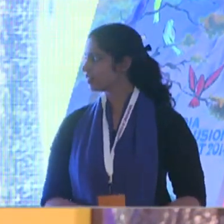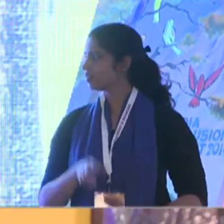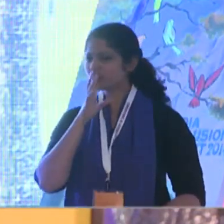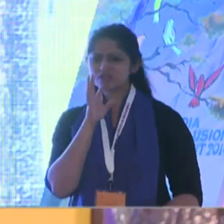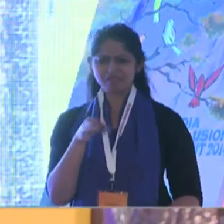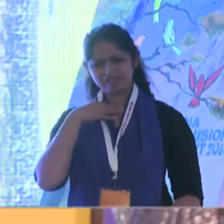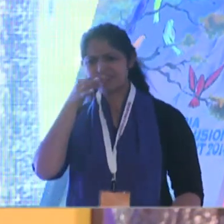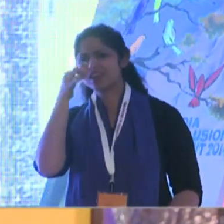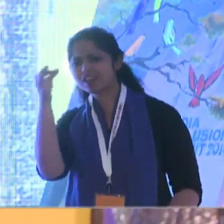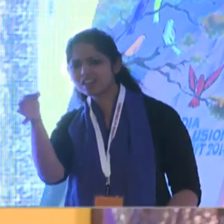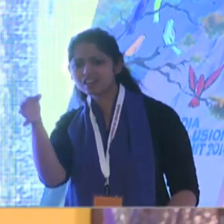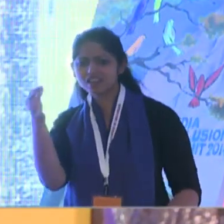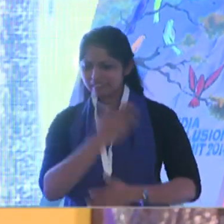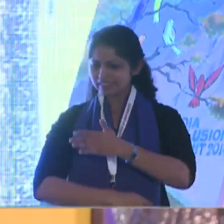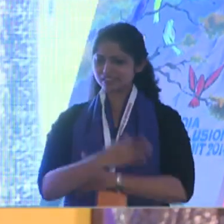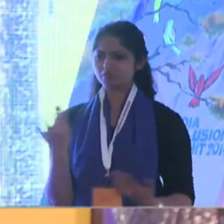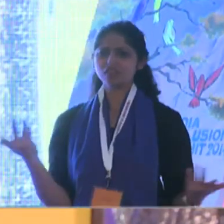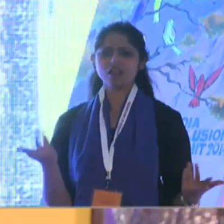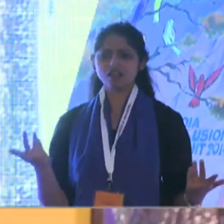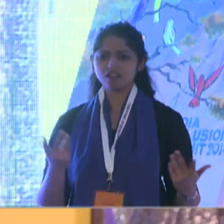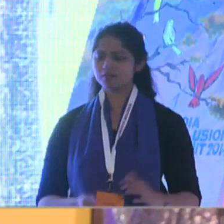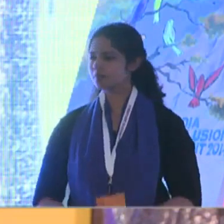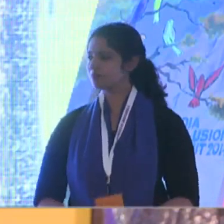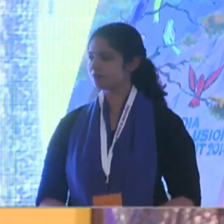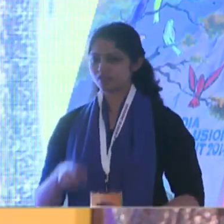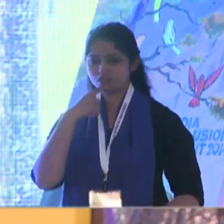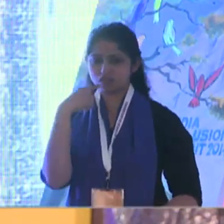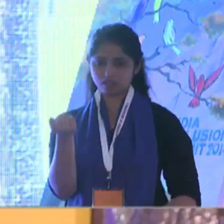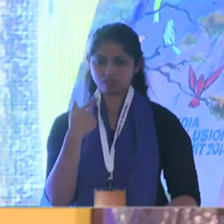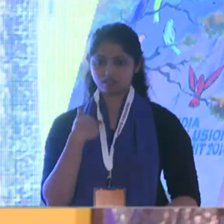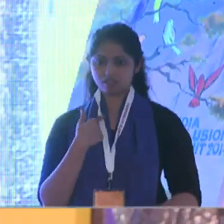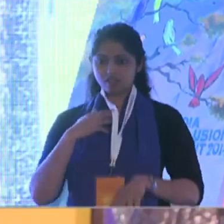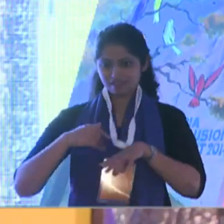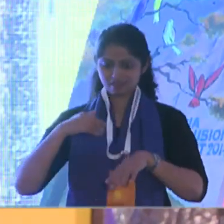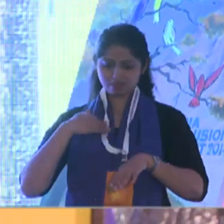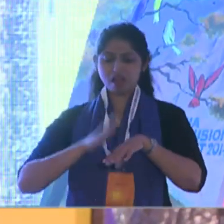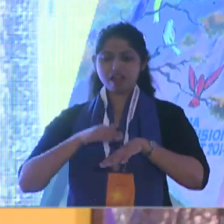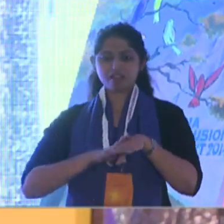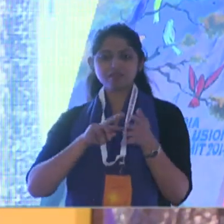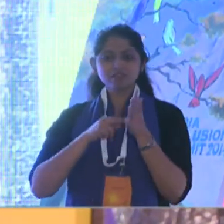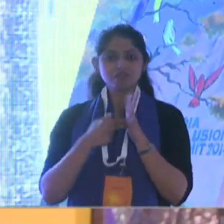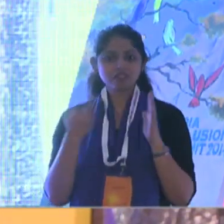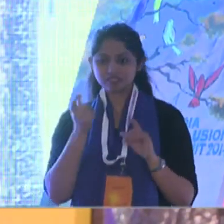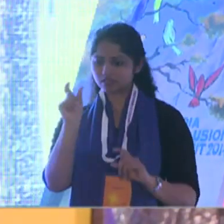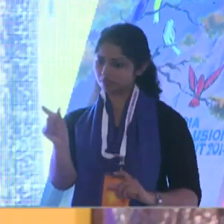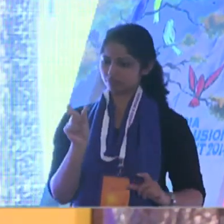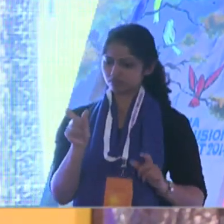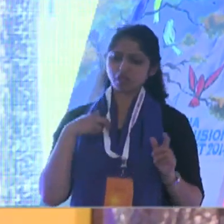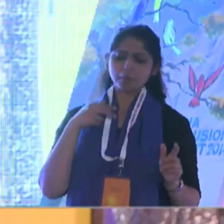But I want to ask you, what is disability? Should I tell you what my definition of disability is?